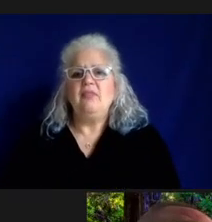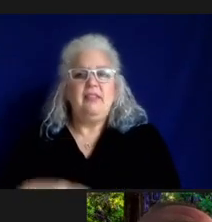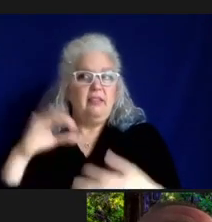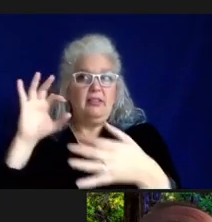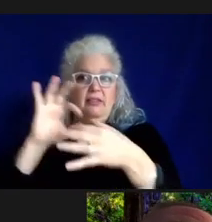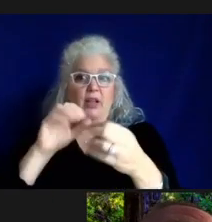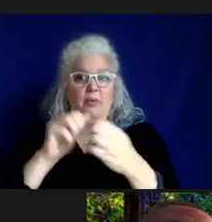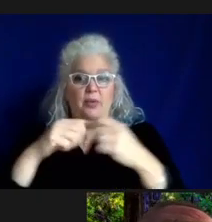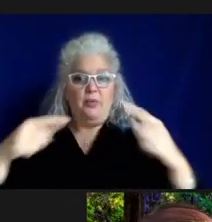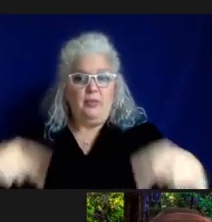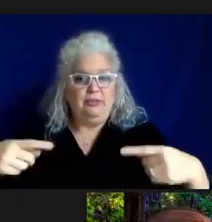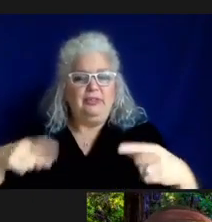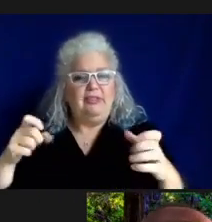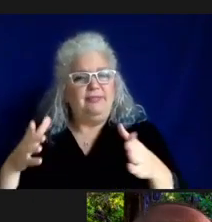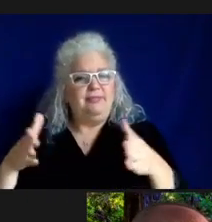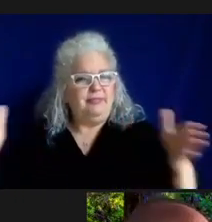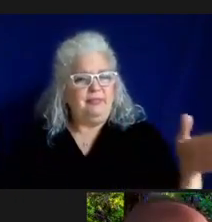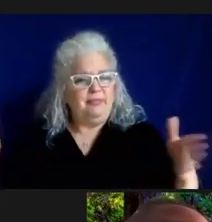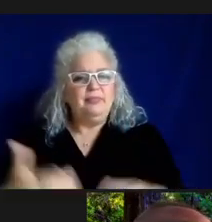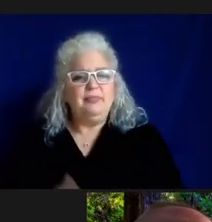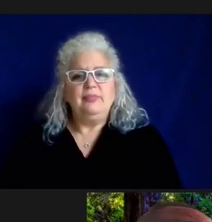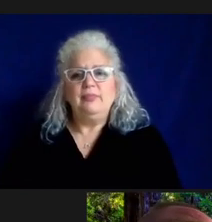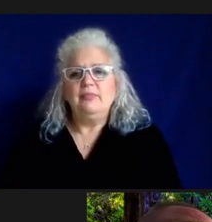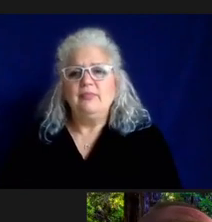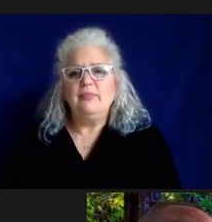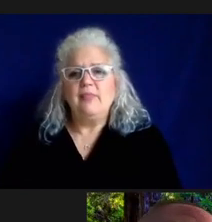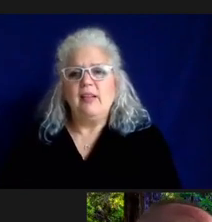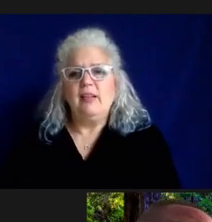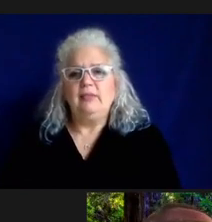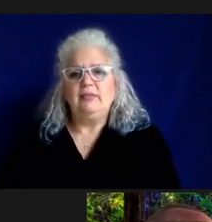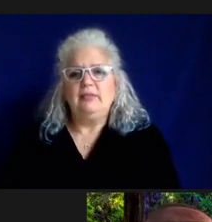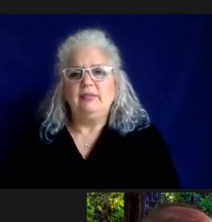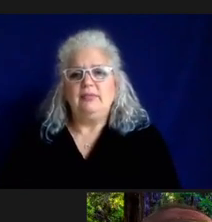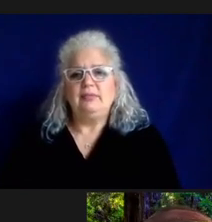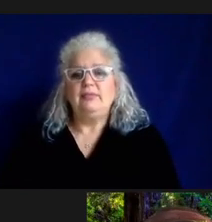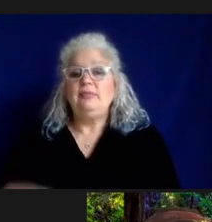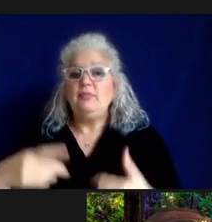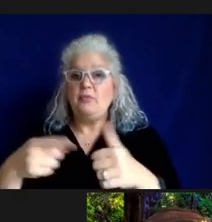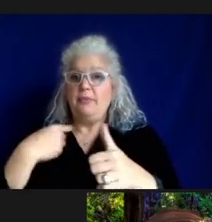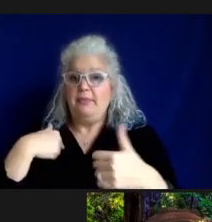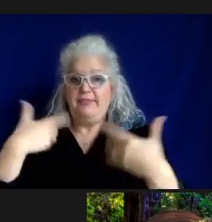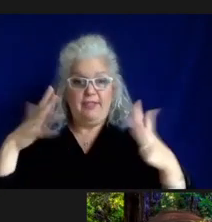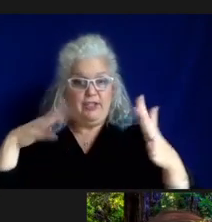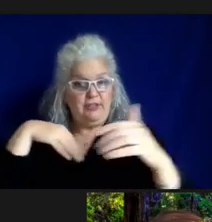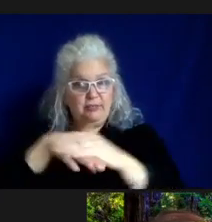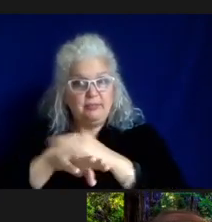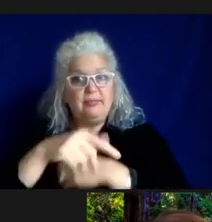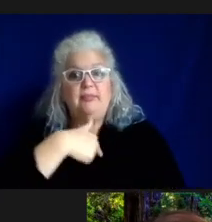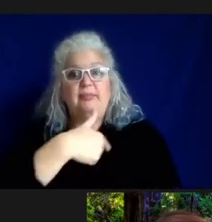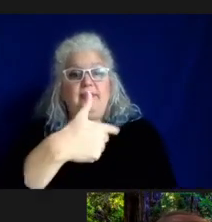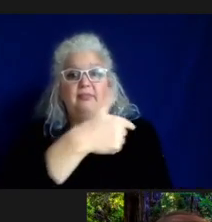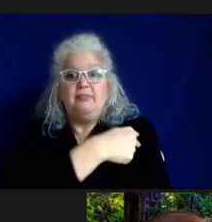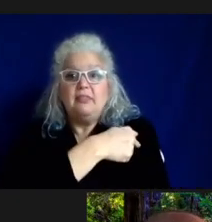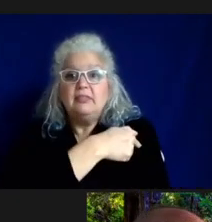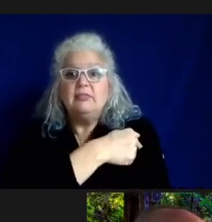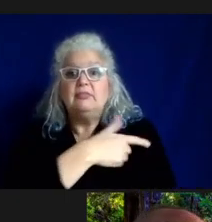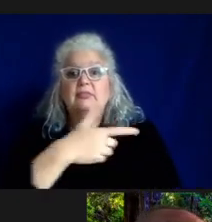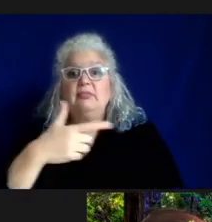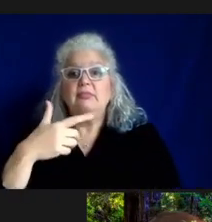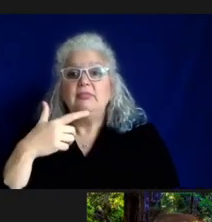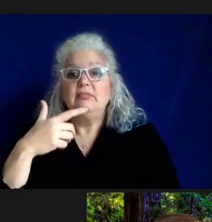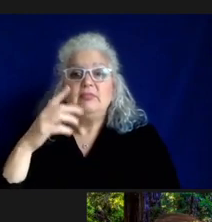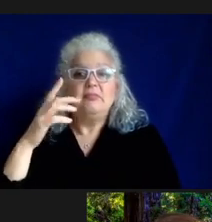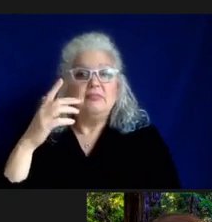But after that, going into the room to get your test, it was so fast, so quick. You say hi, bye, and you're gone. And they were moving